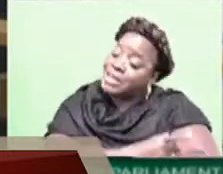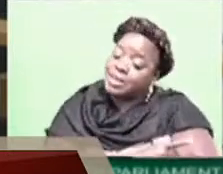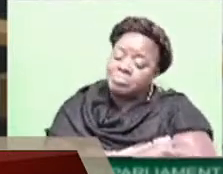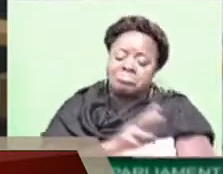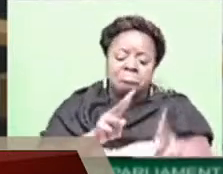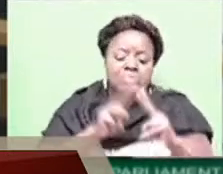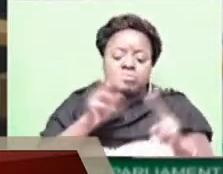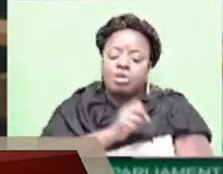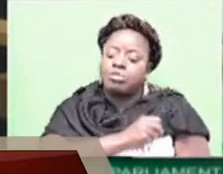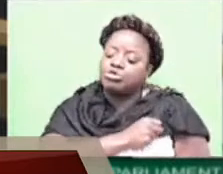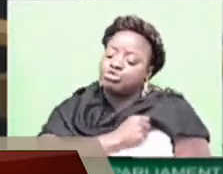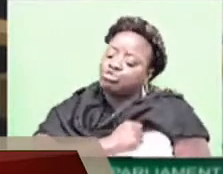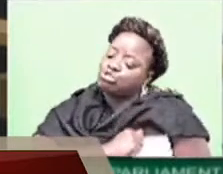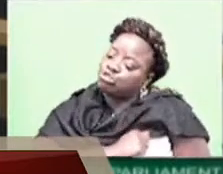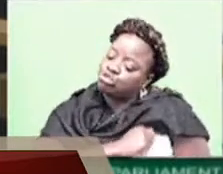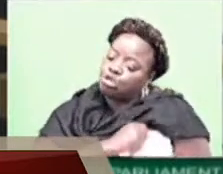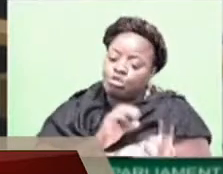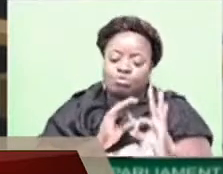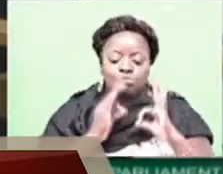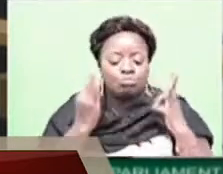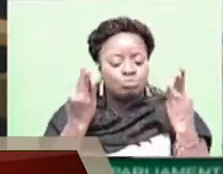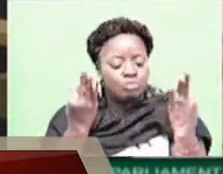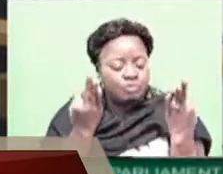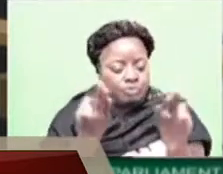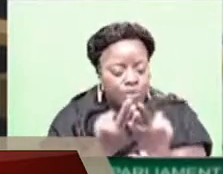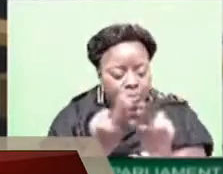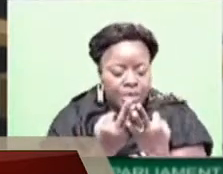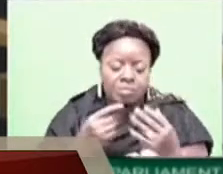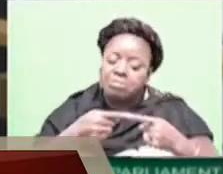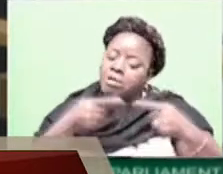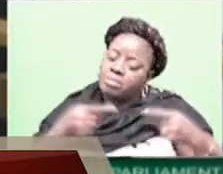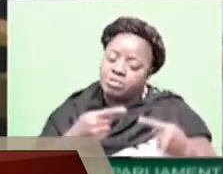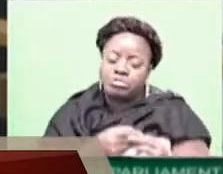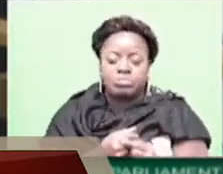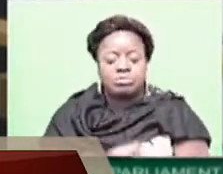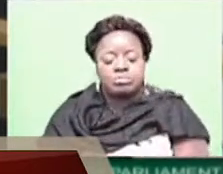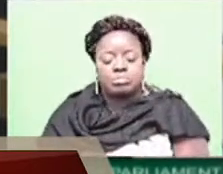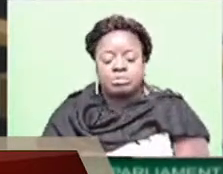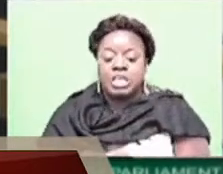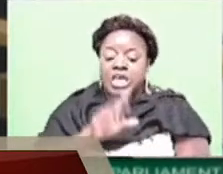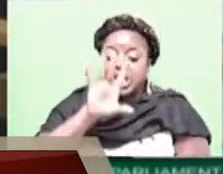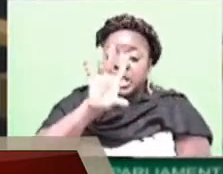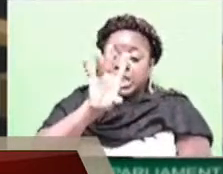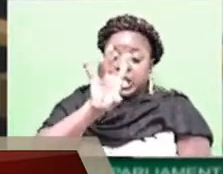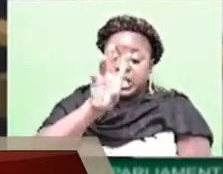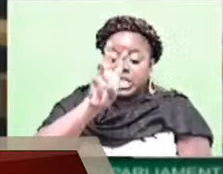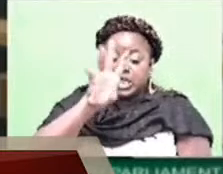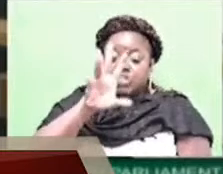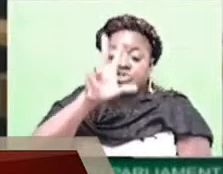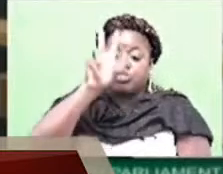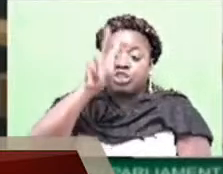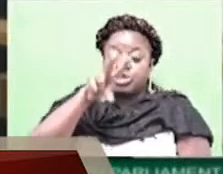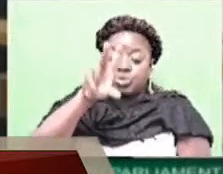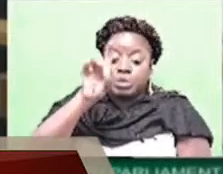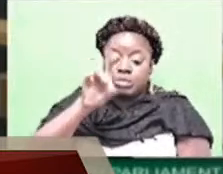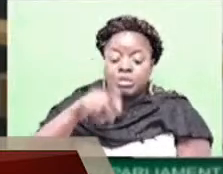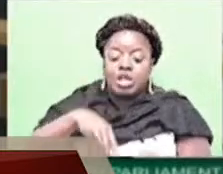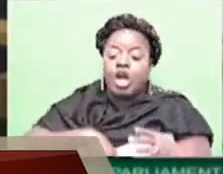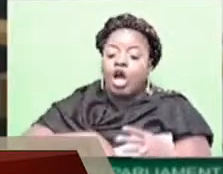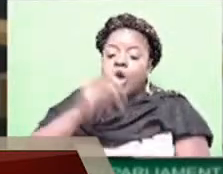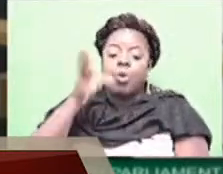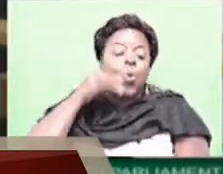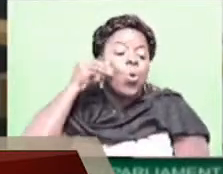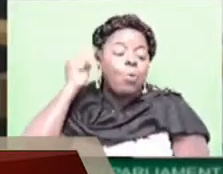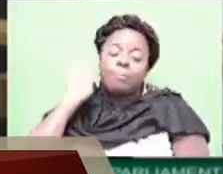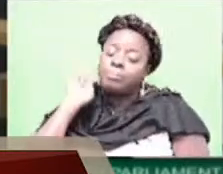them on behalf of the opposition. And 628 persons have been discharged. Now, what does this tell us?